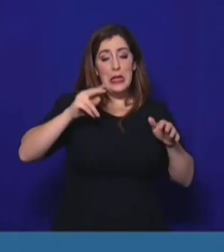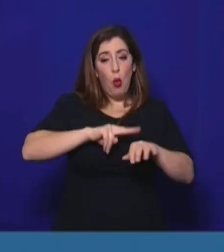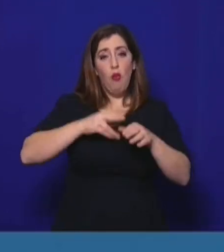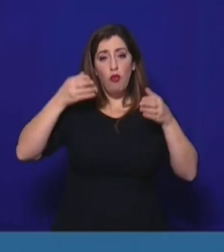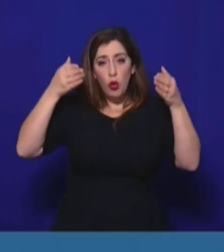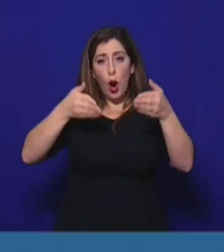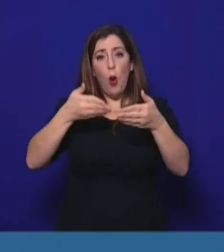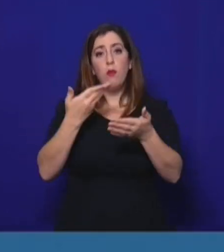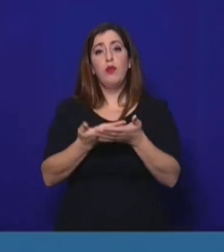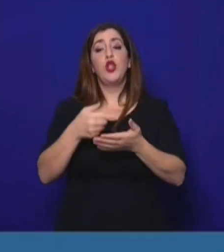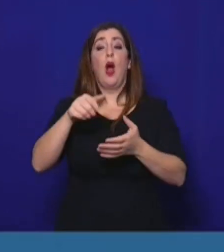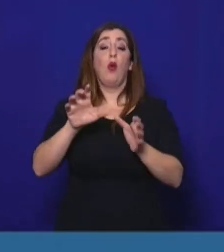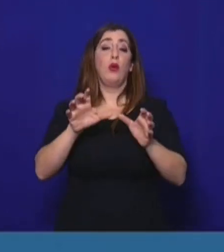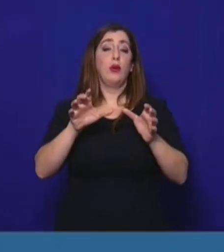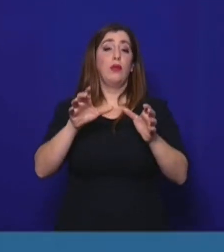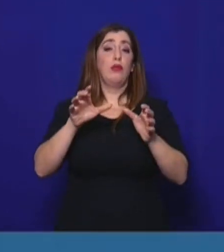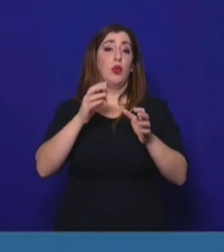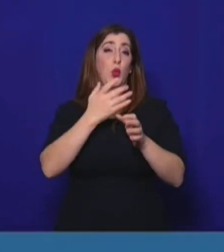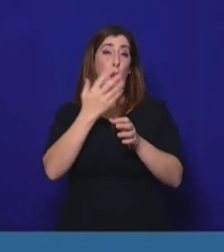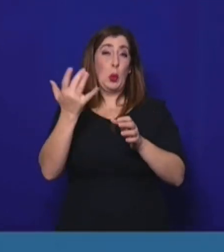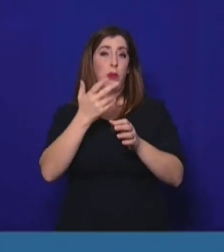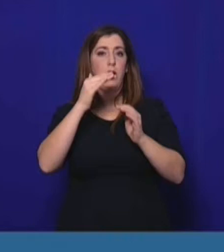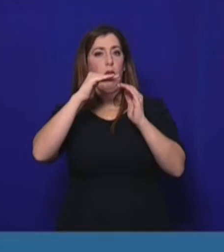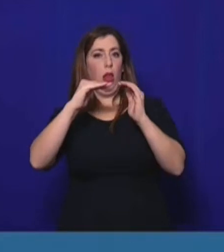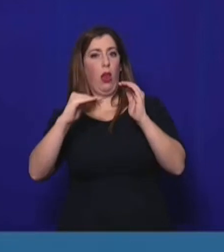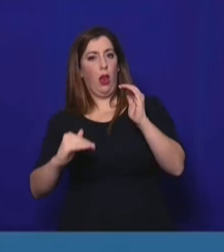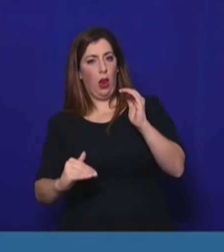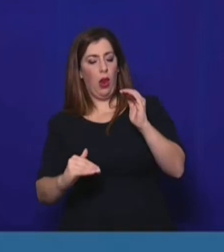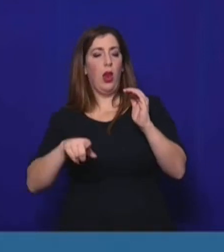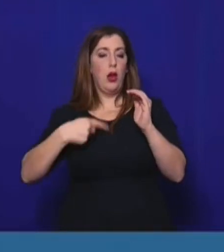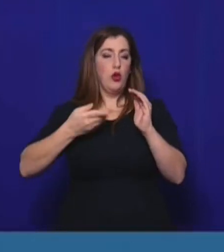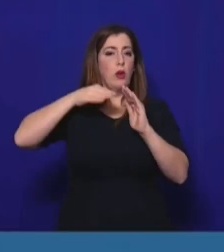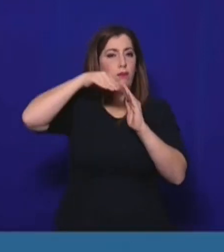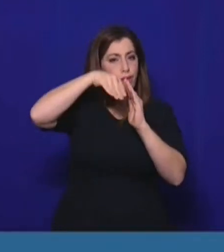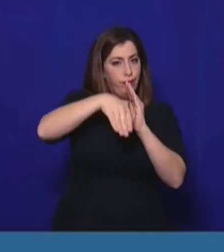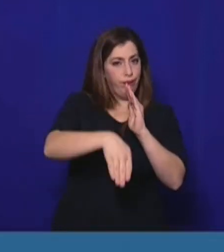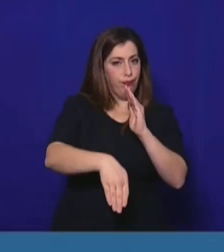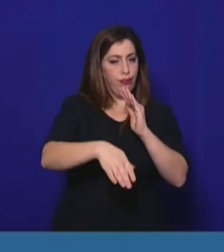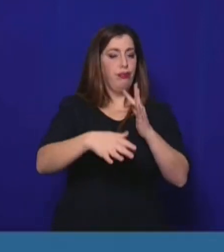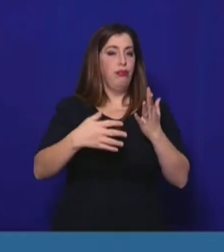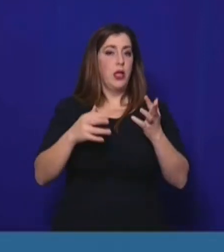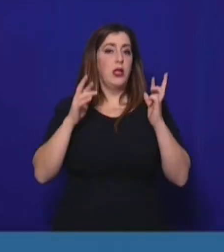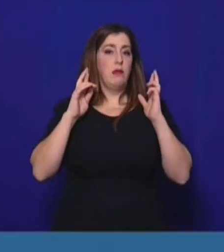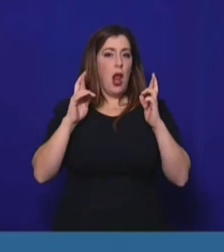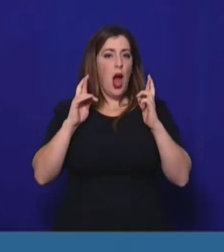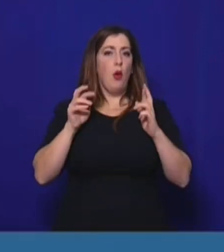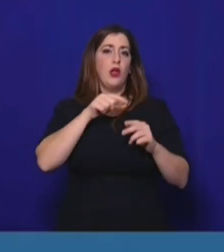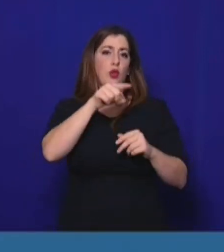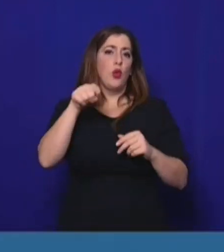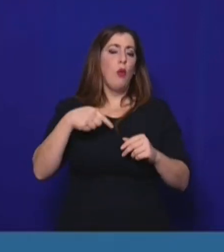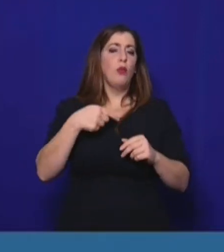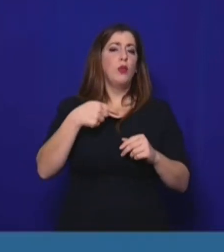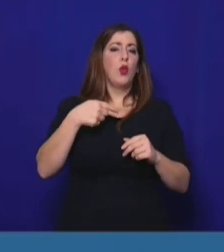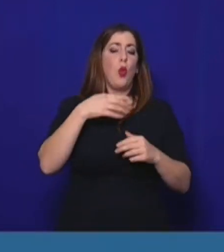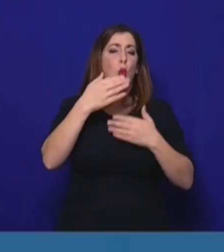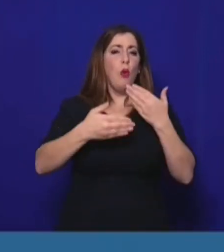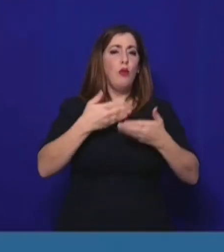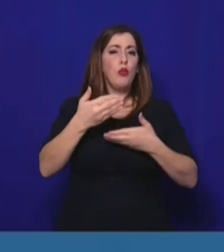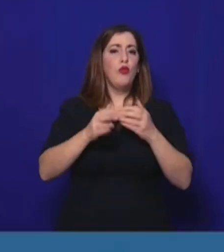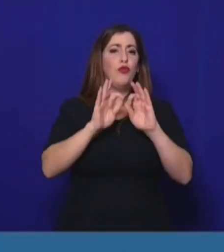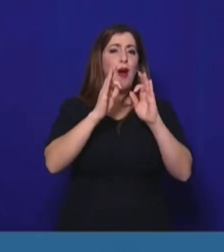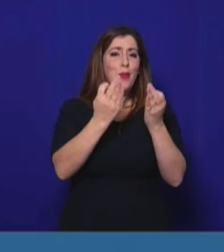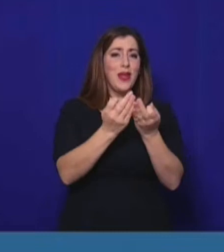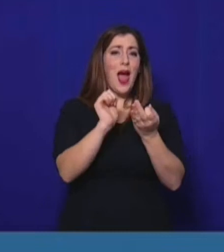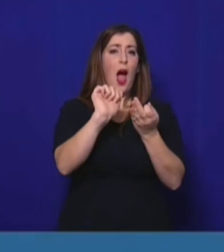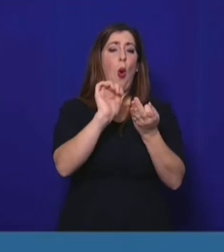il-clusters u nibqgħu nevitaw li jsiru dawn il-gatherings u li nżommu dejjem mal-household tagħna.